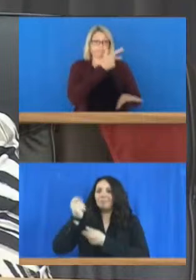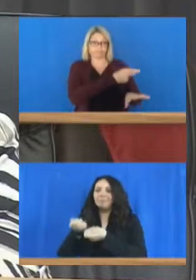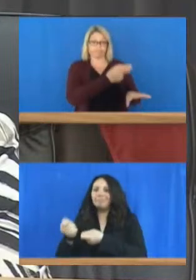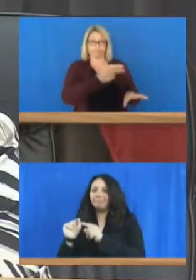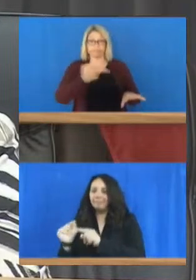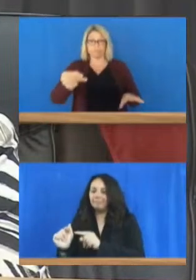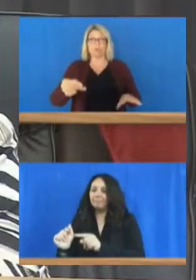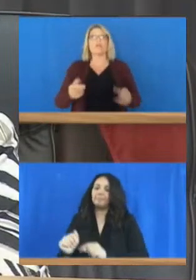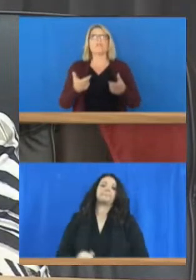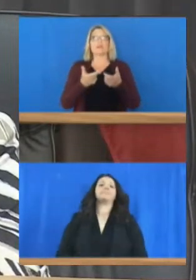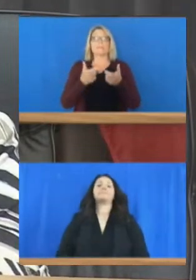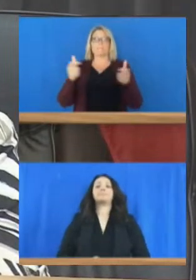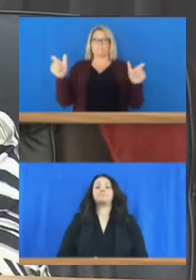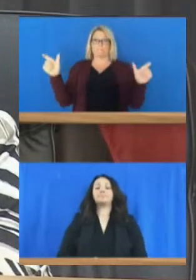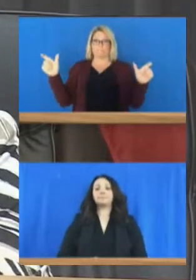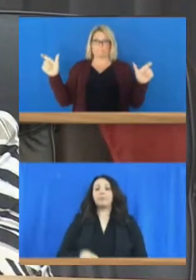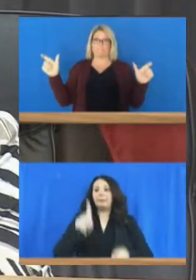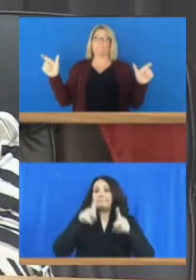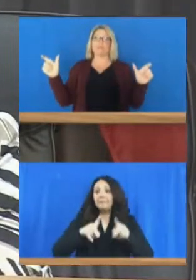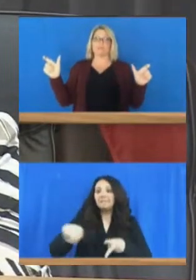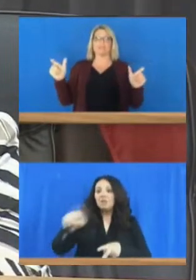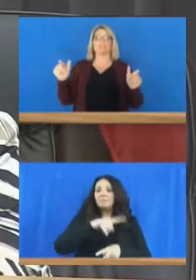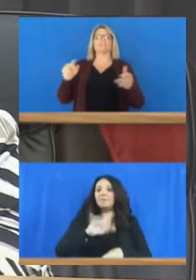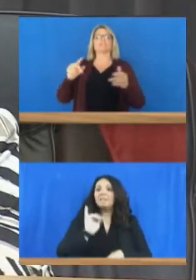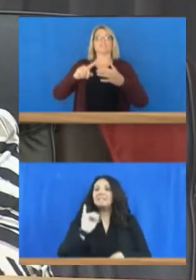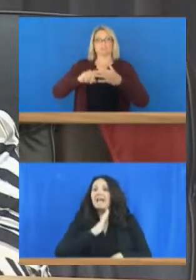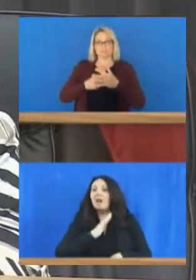people have been vaccinated and still contracted